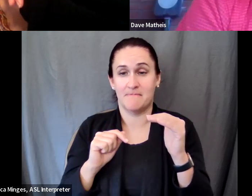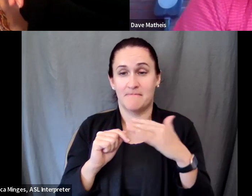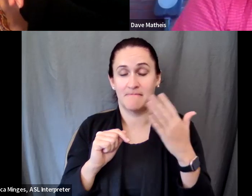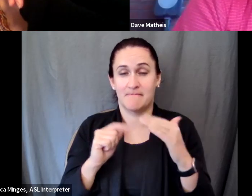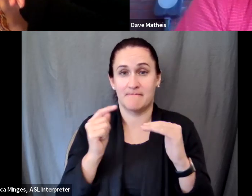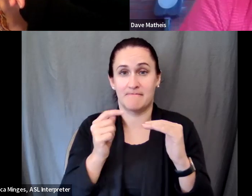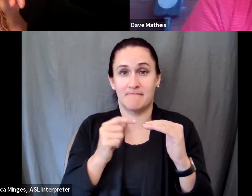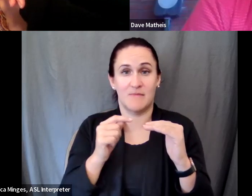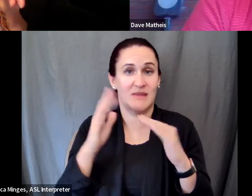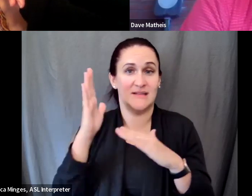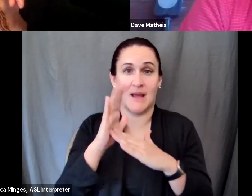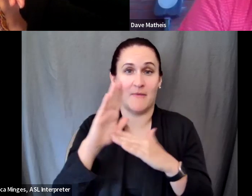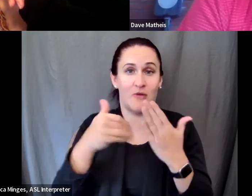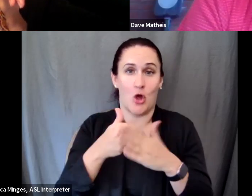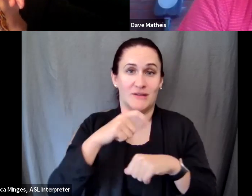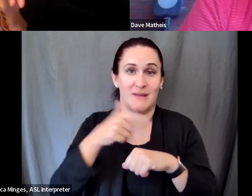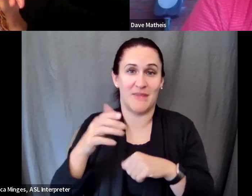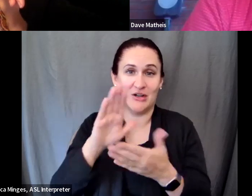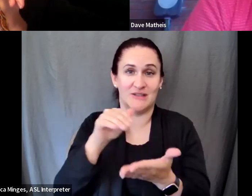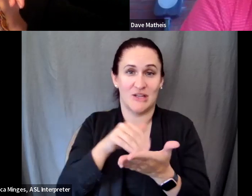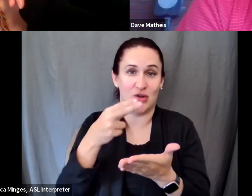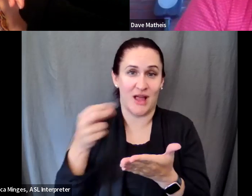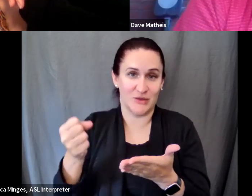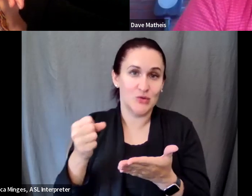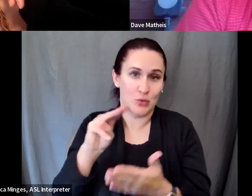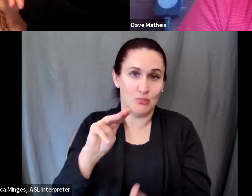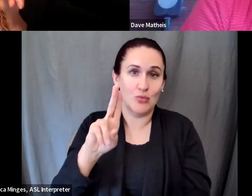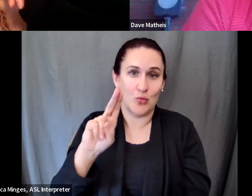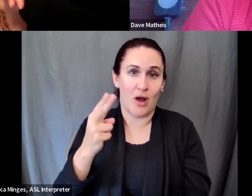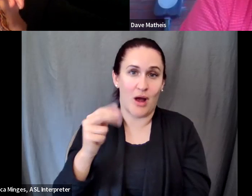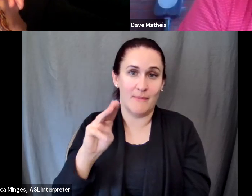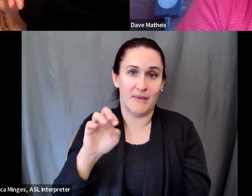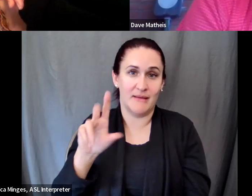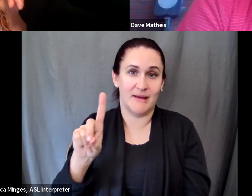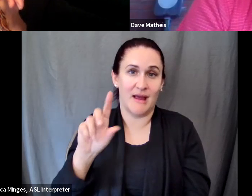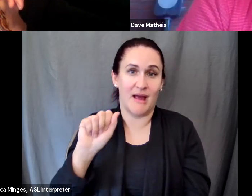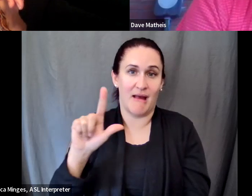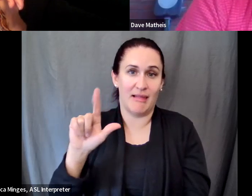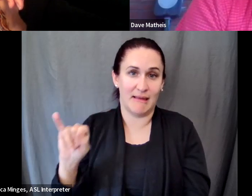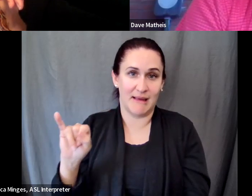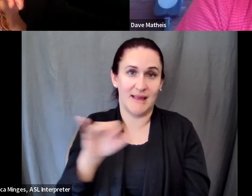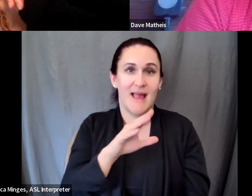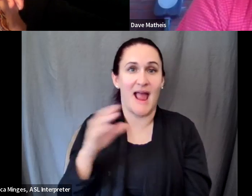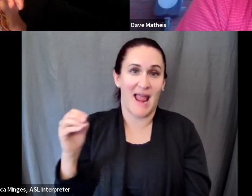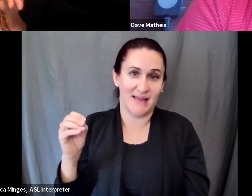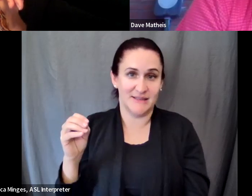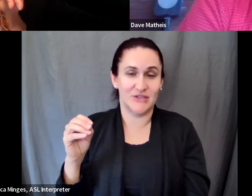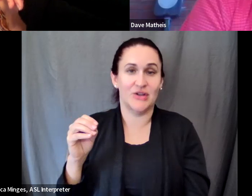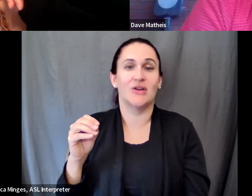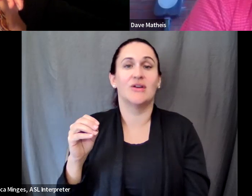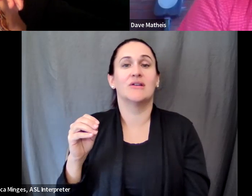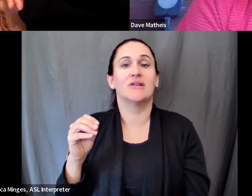the greatest of all time at Central High School, Muhammad Ali. And her